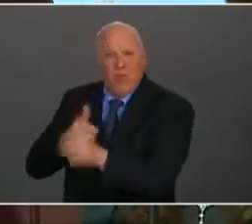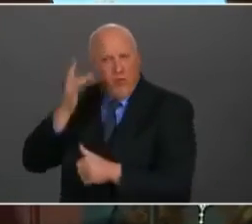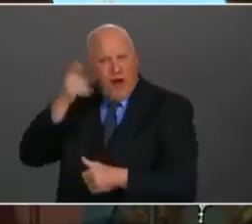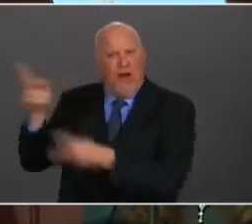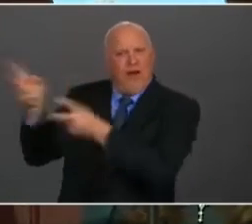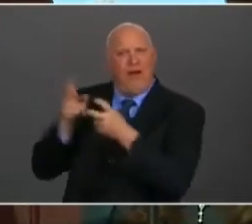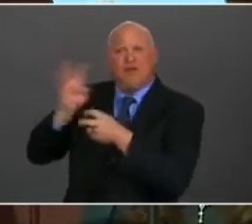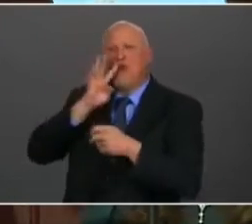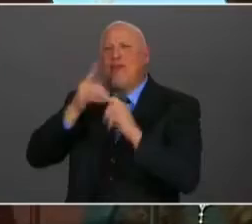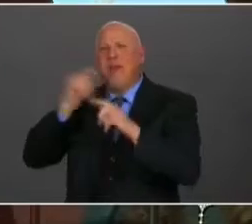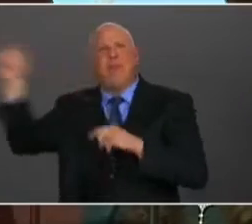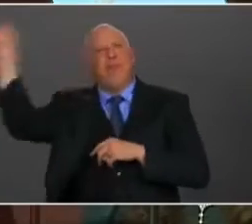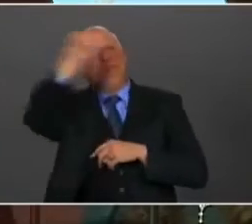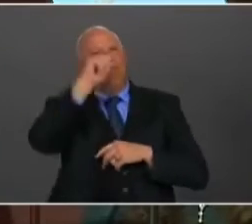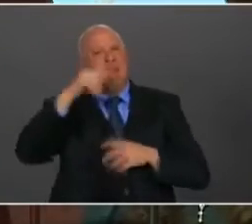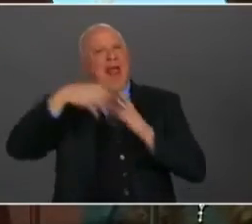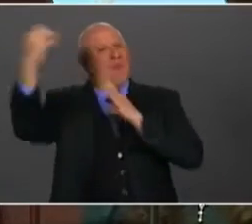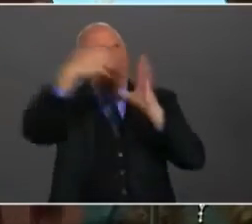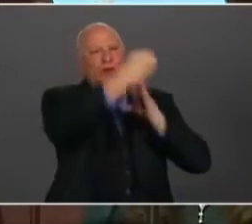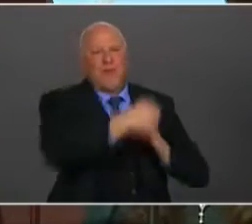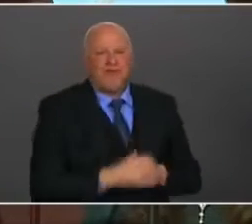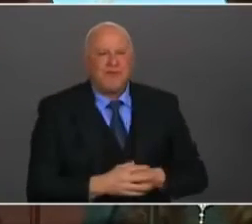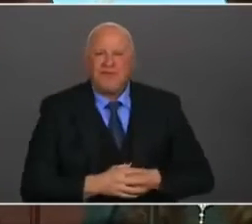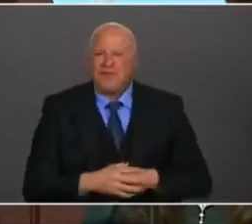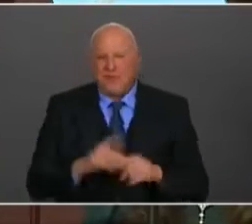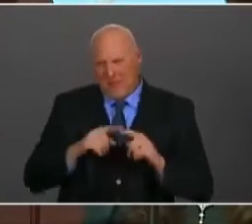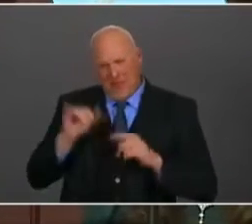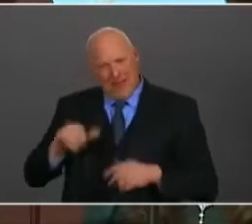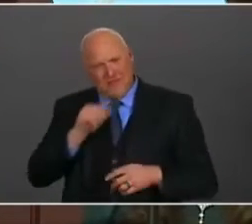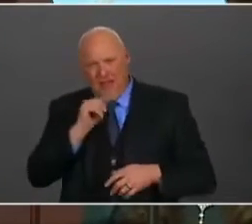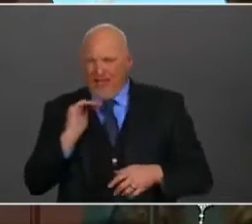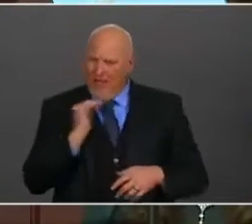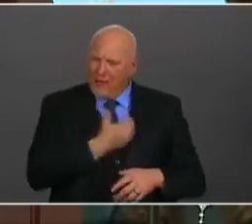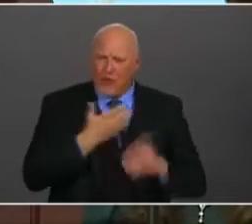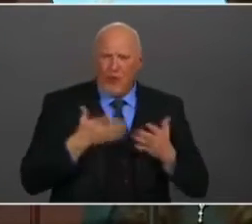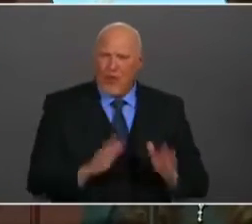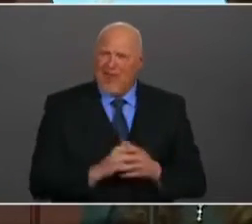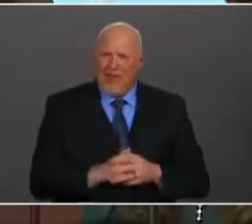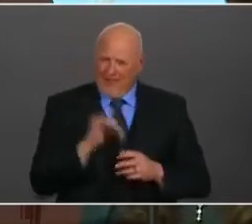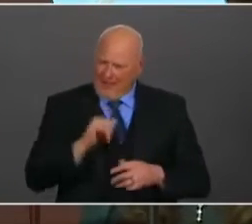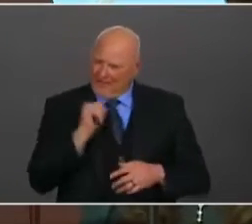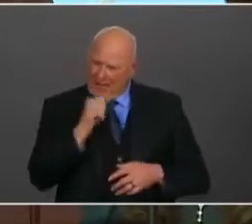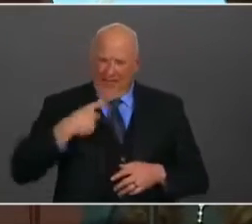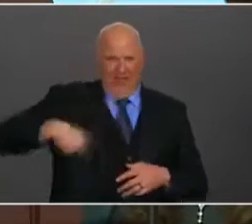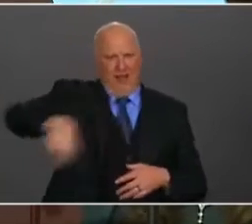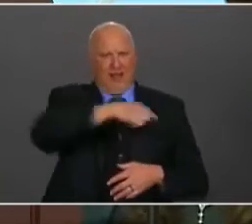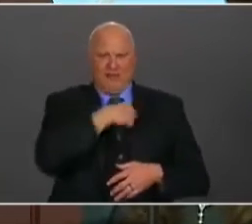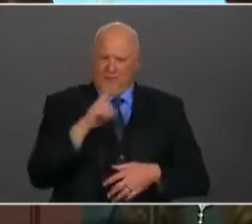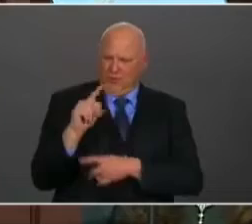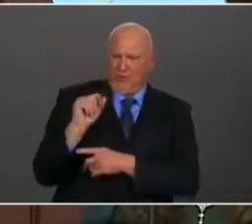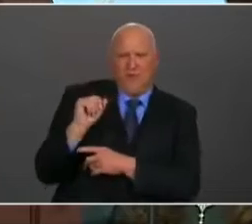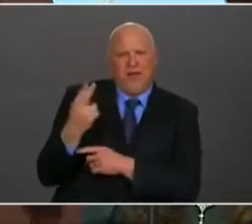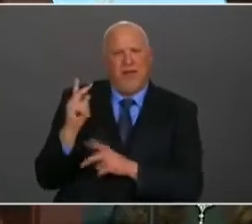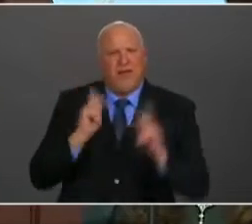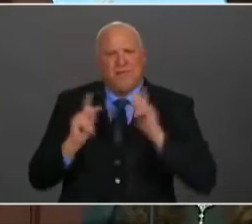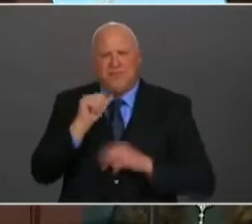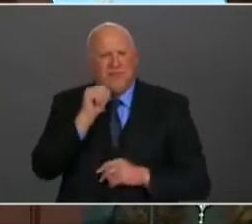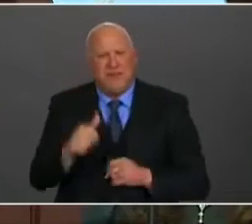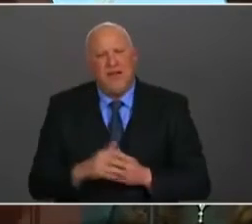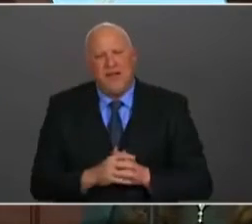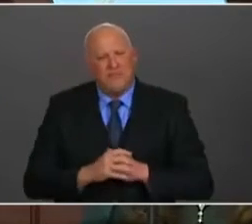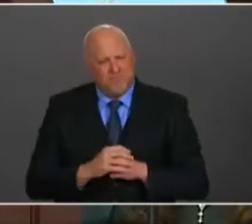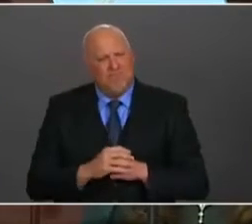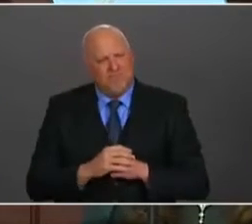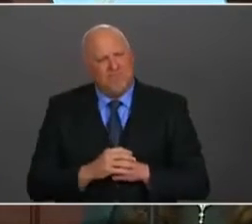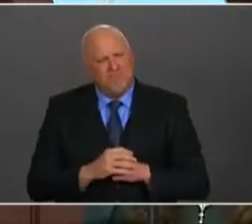us. That's not Utah. At least it's not Utah at its best. The good people of our state and our country are